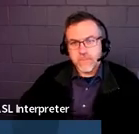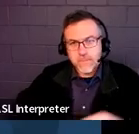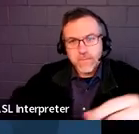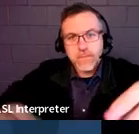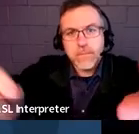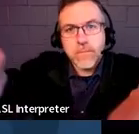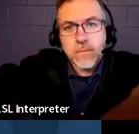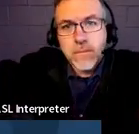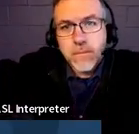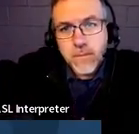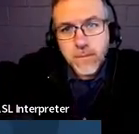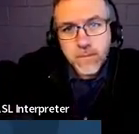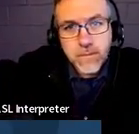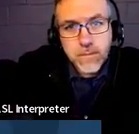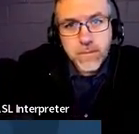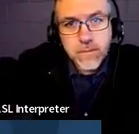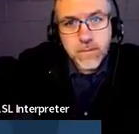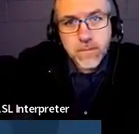Okay,